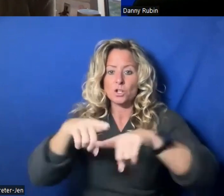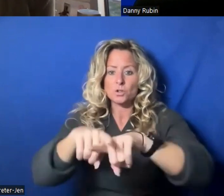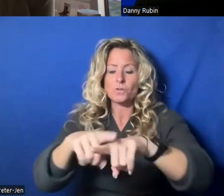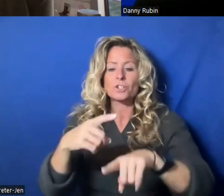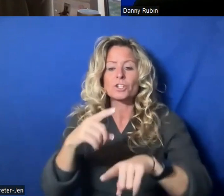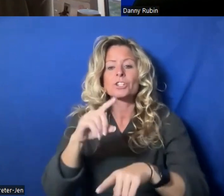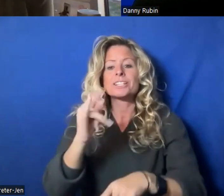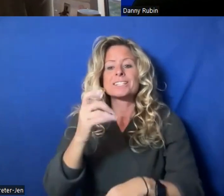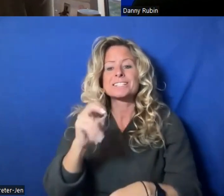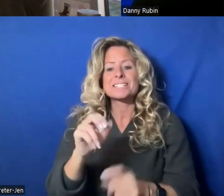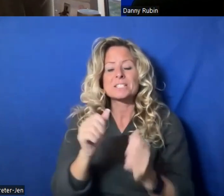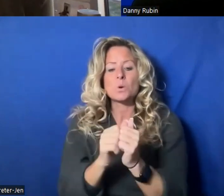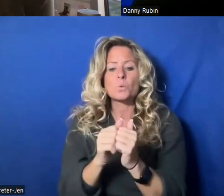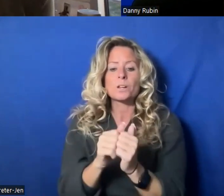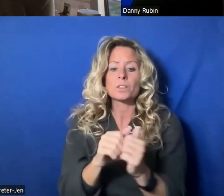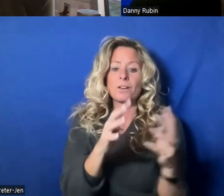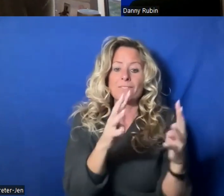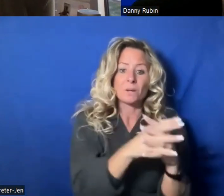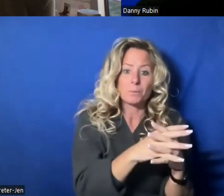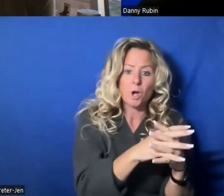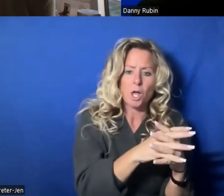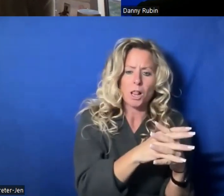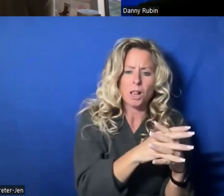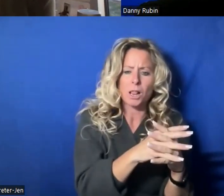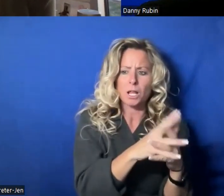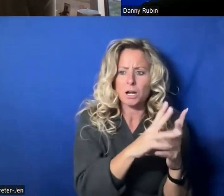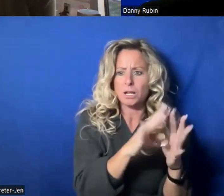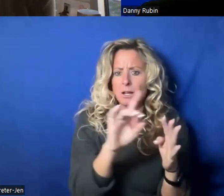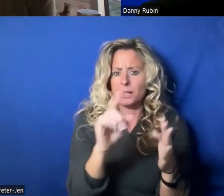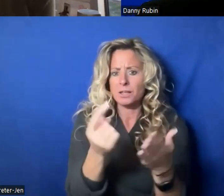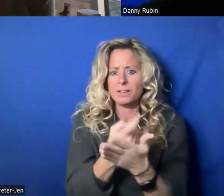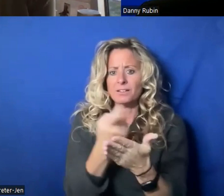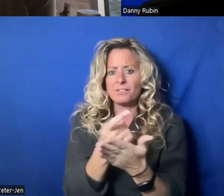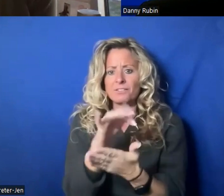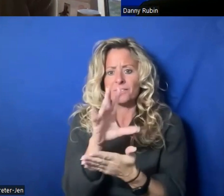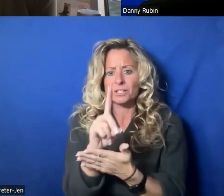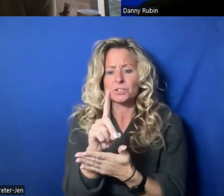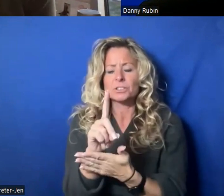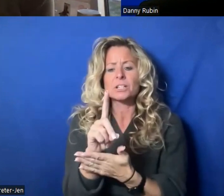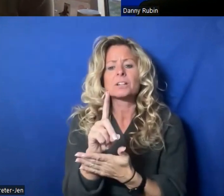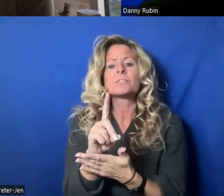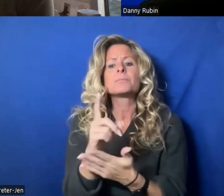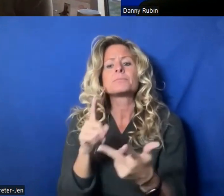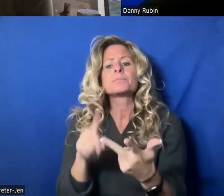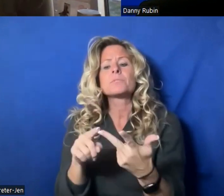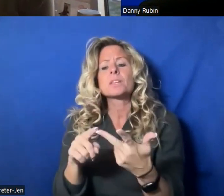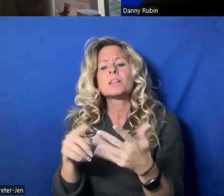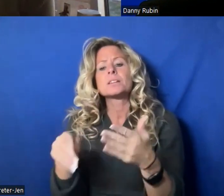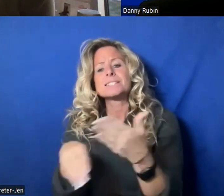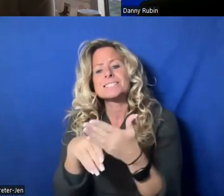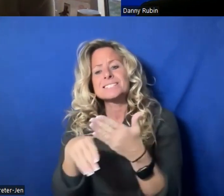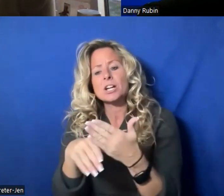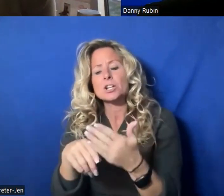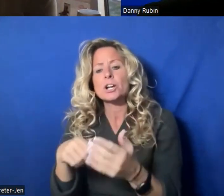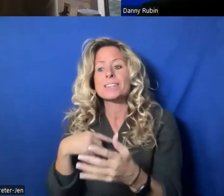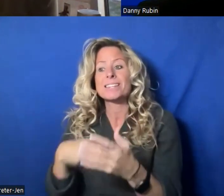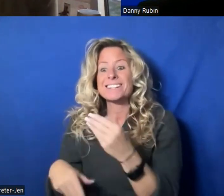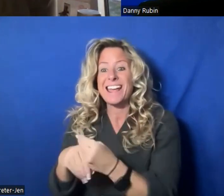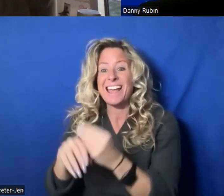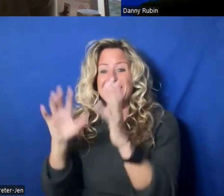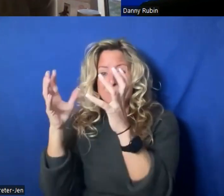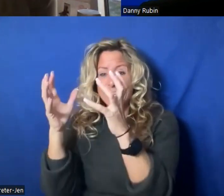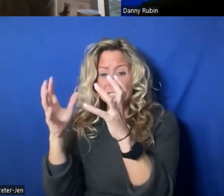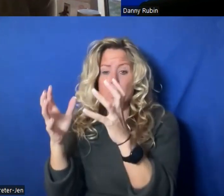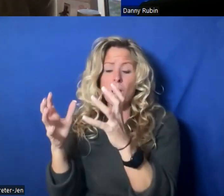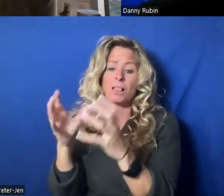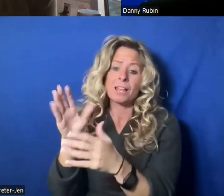it goes from football, field hockey, volleyball, soccer, and then we add in basketball and swimming. Where at